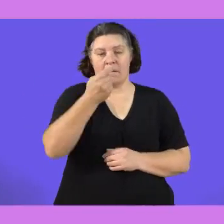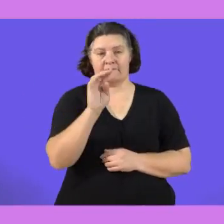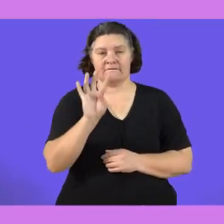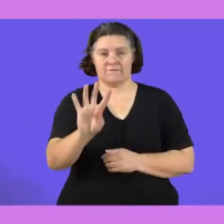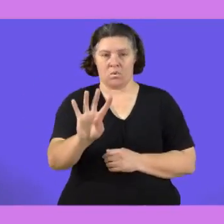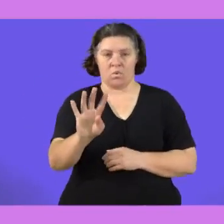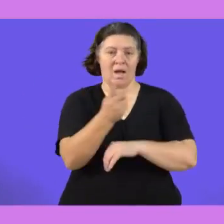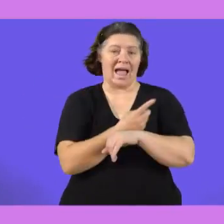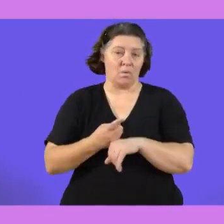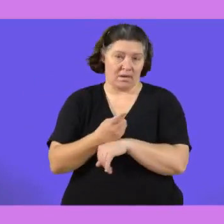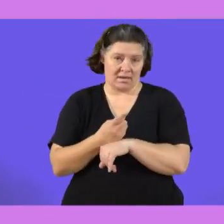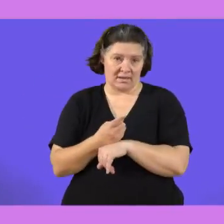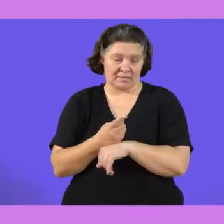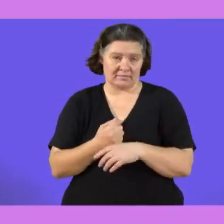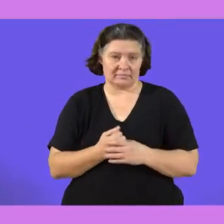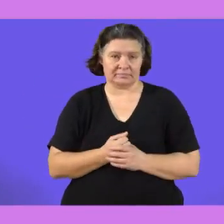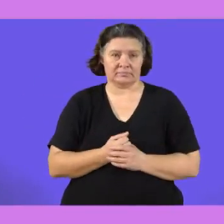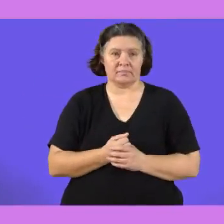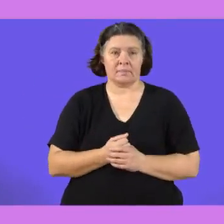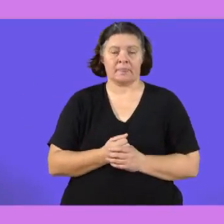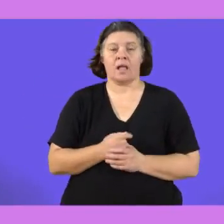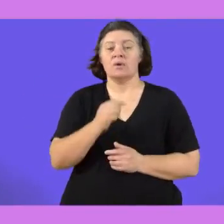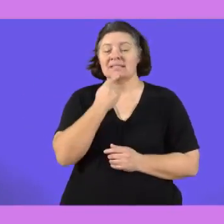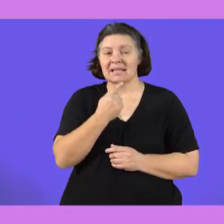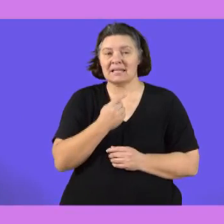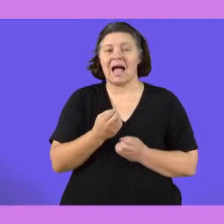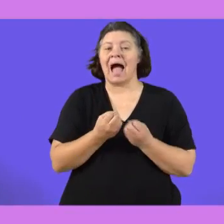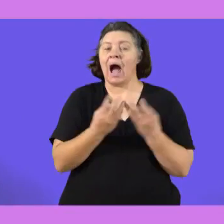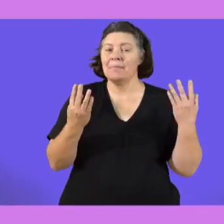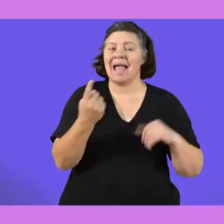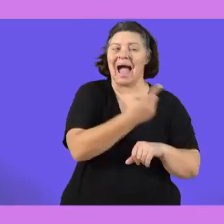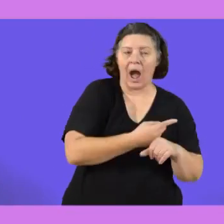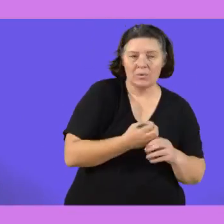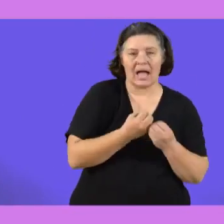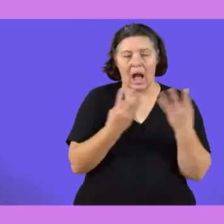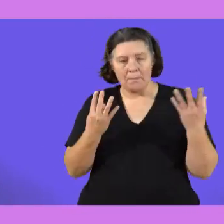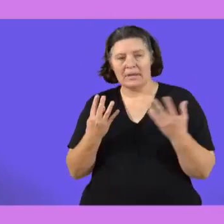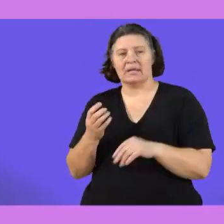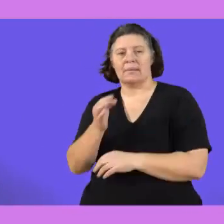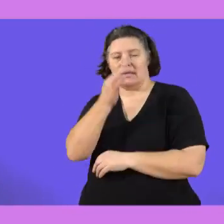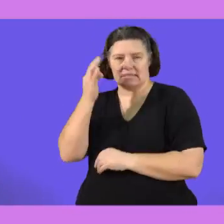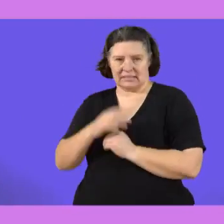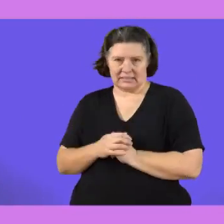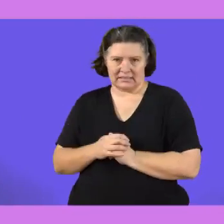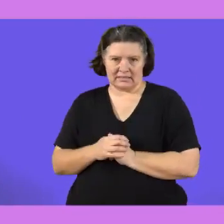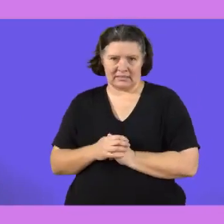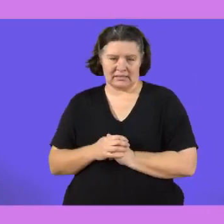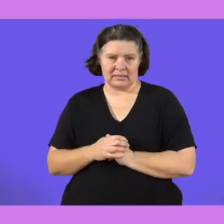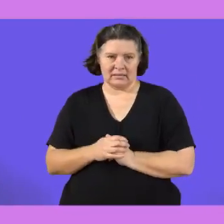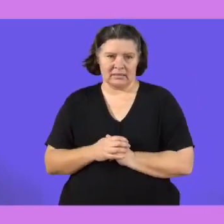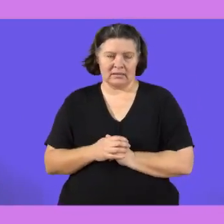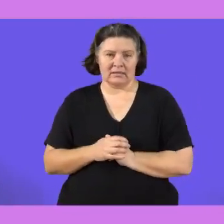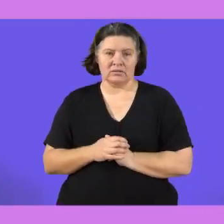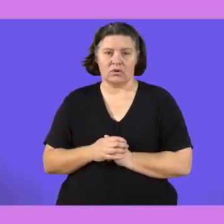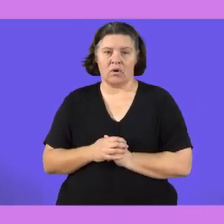5,4 hours. All right. But now remember, it says hours and minutes. So therefore, and don't clear your screen, right? So I'm going to leave